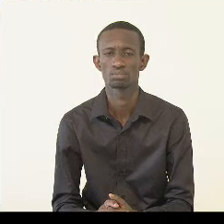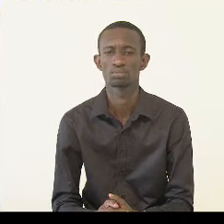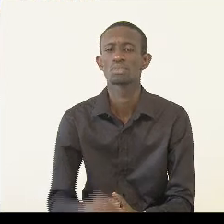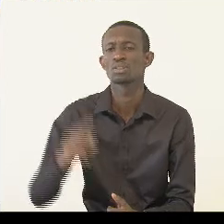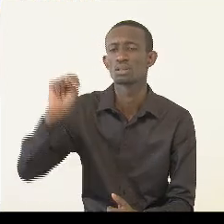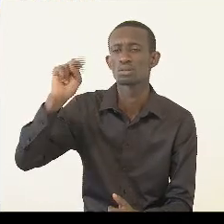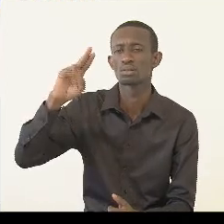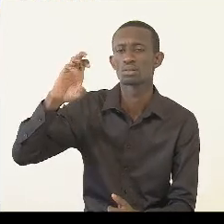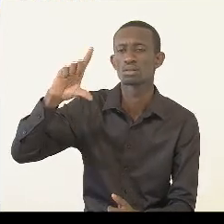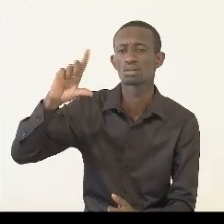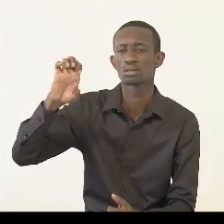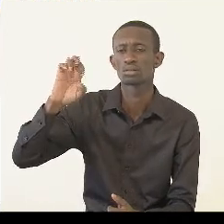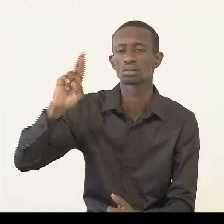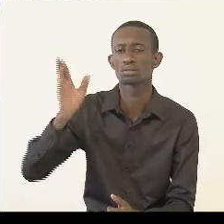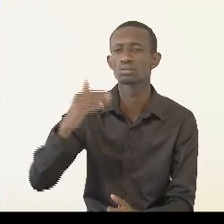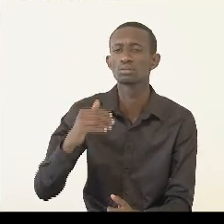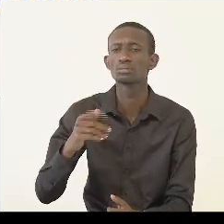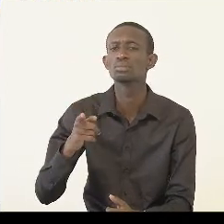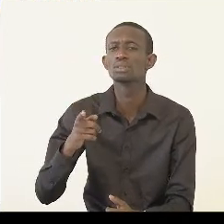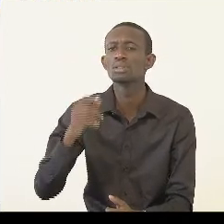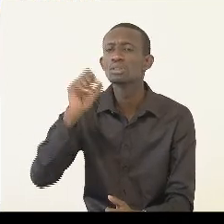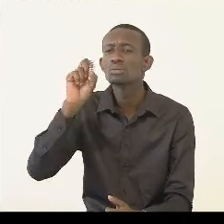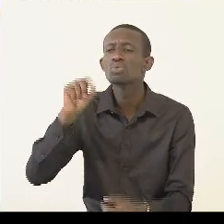Nucleotides, a subunit that makes up